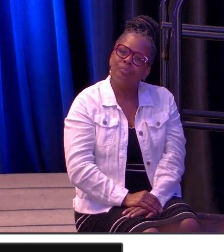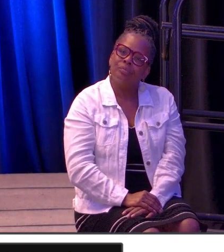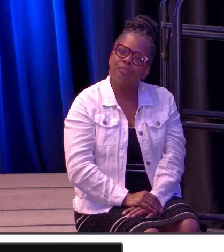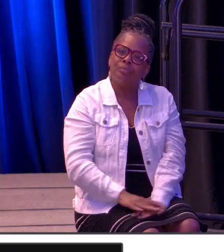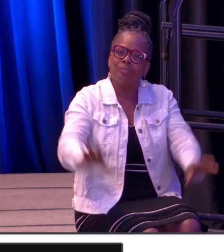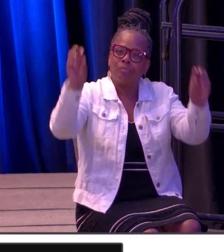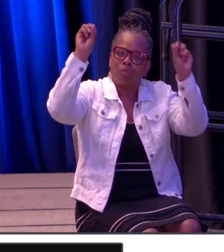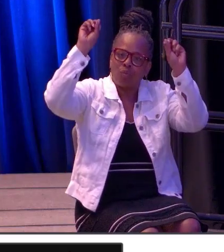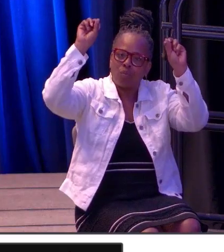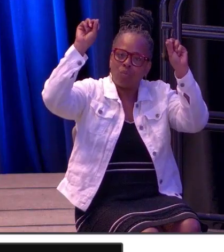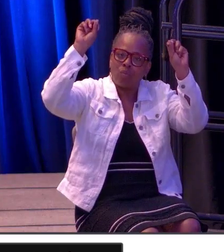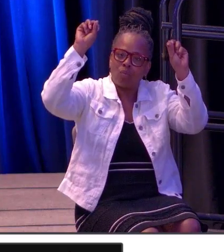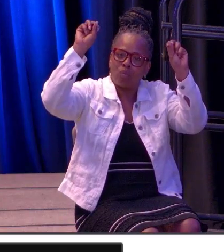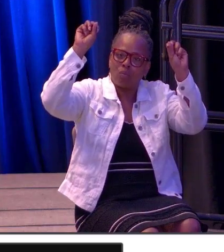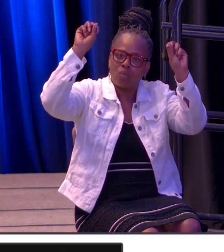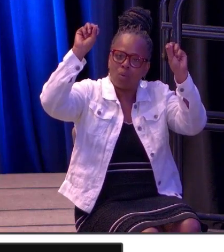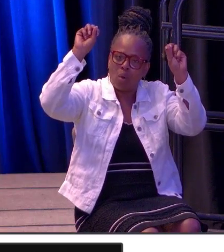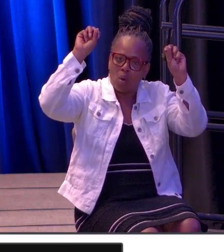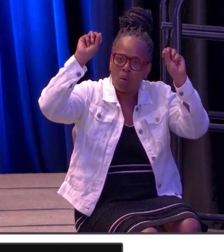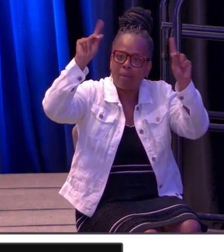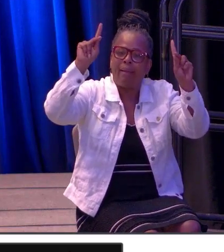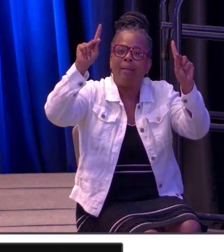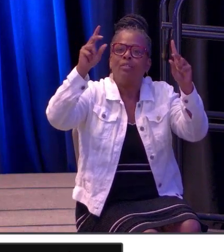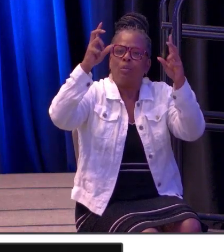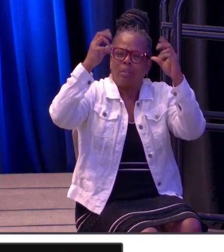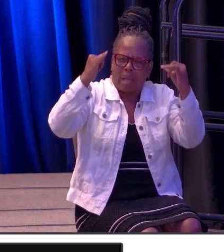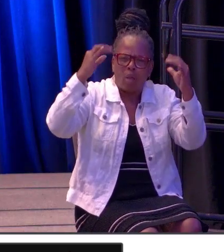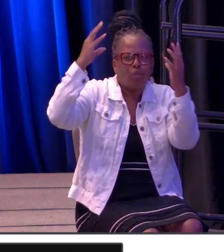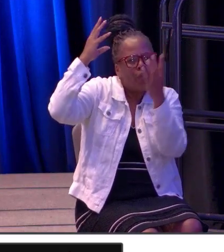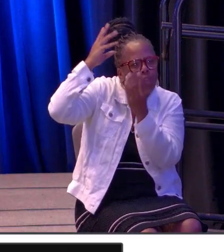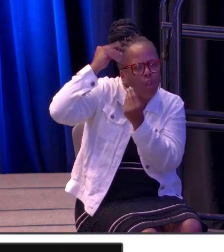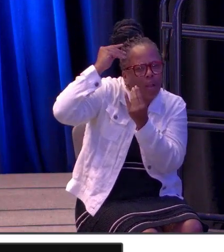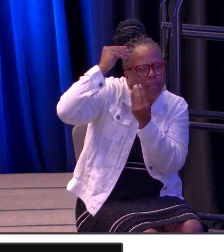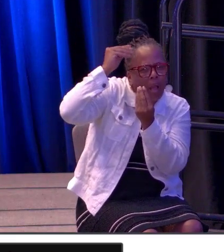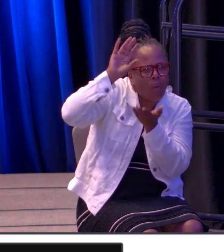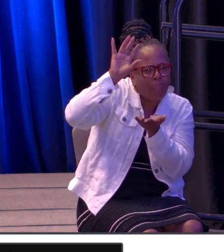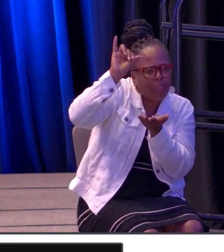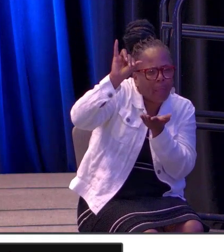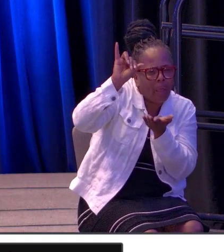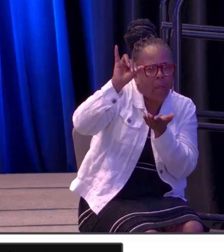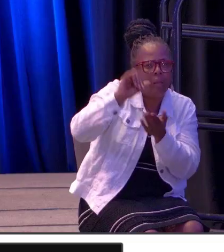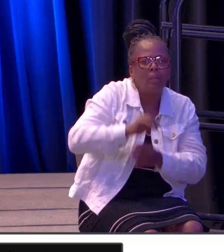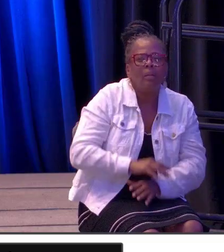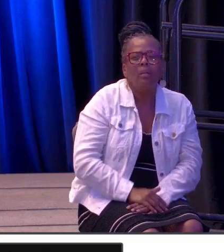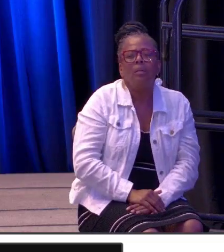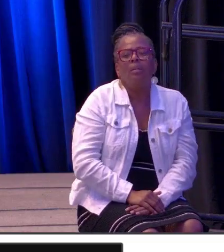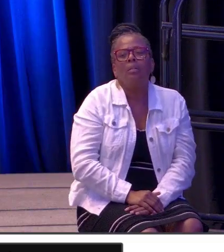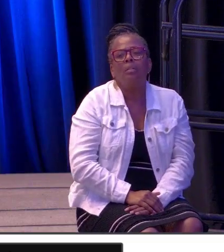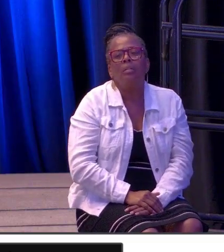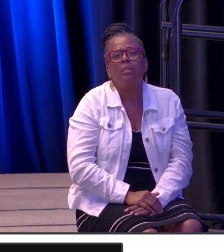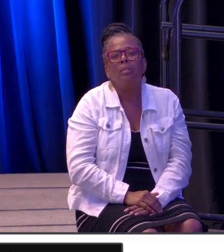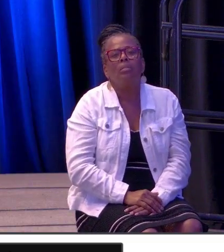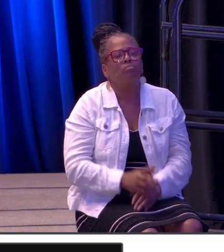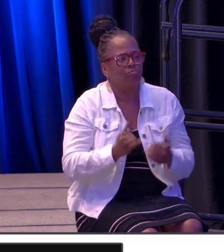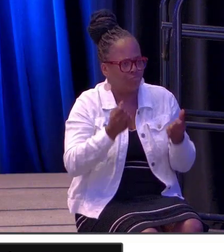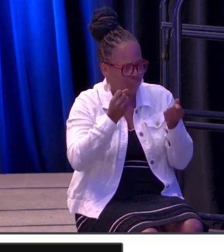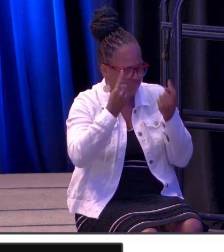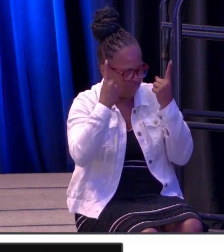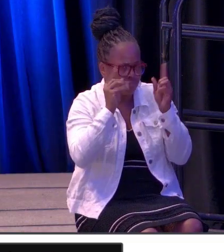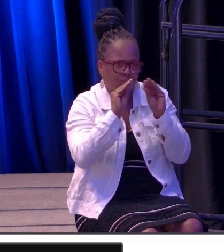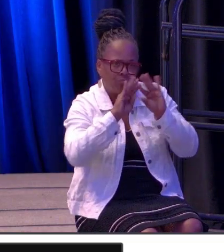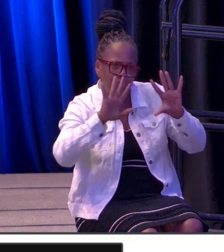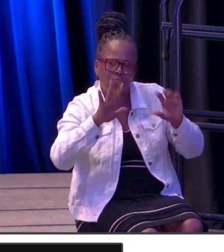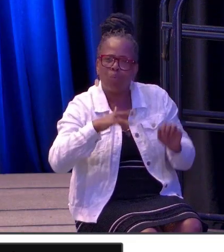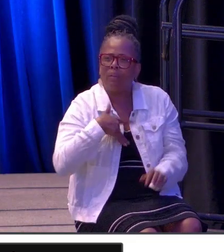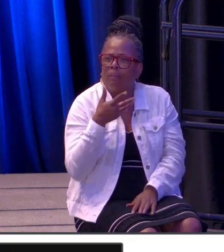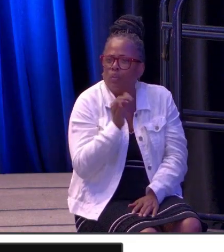All right, so once you've thought about that and taken advantage of what that feels like for you,